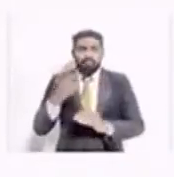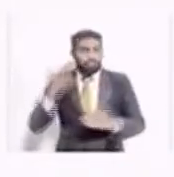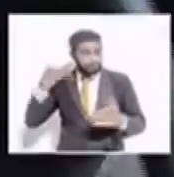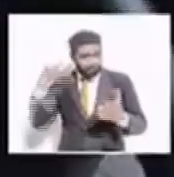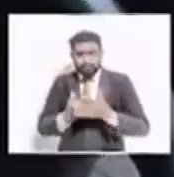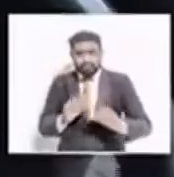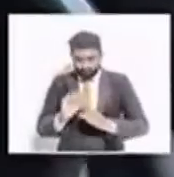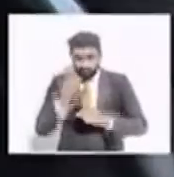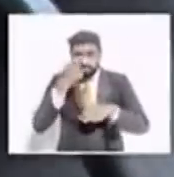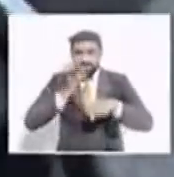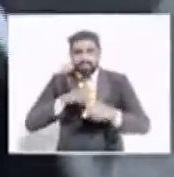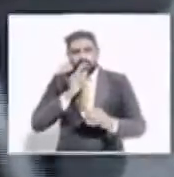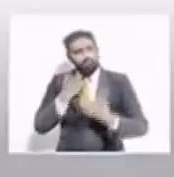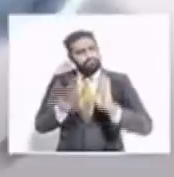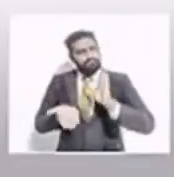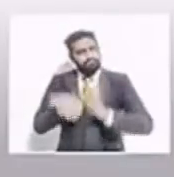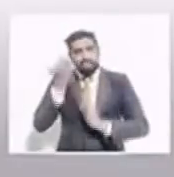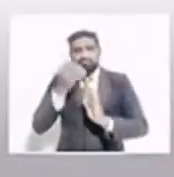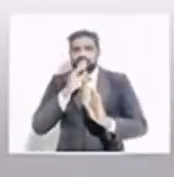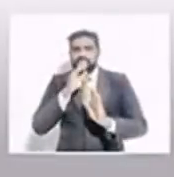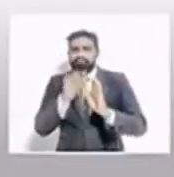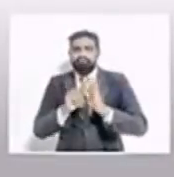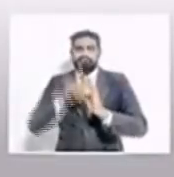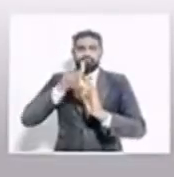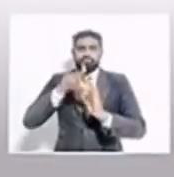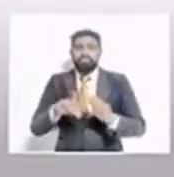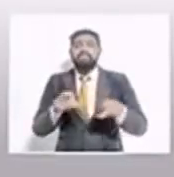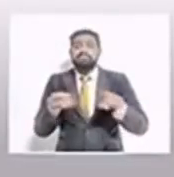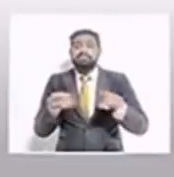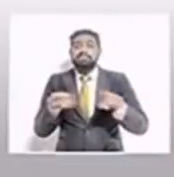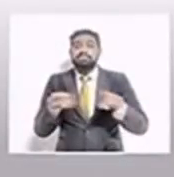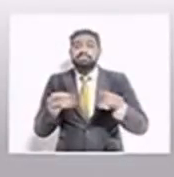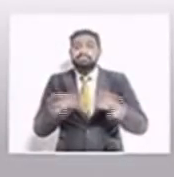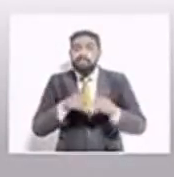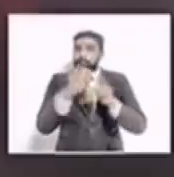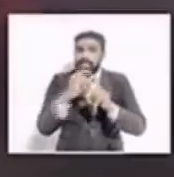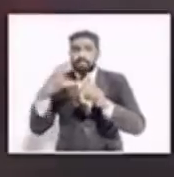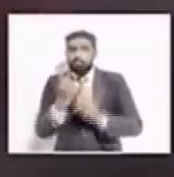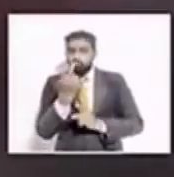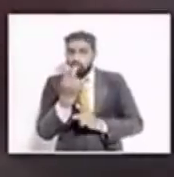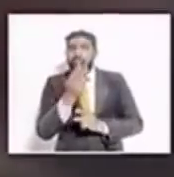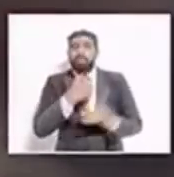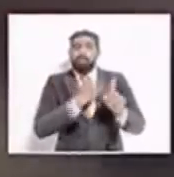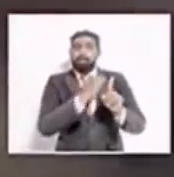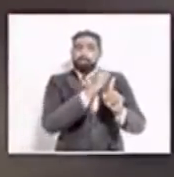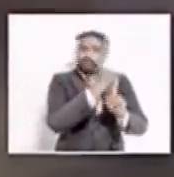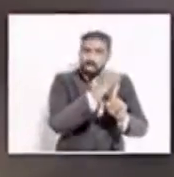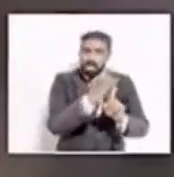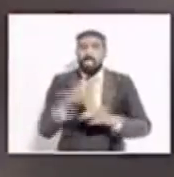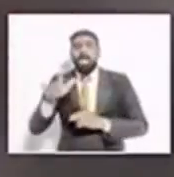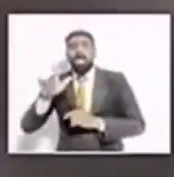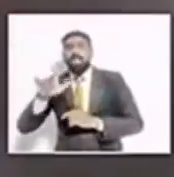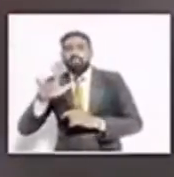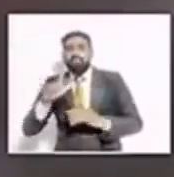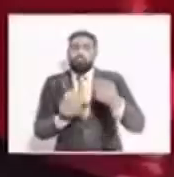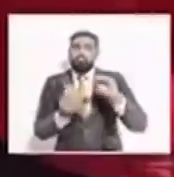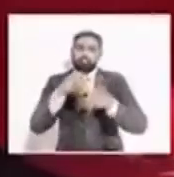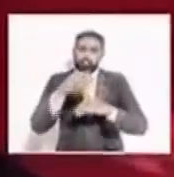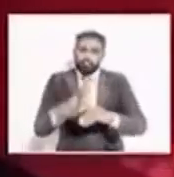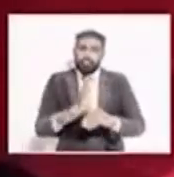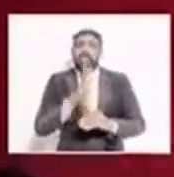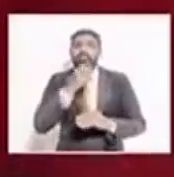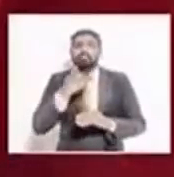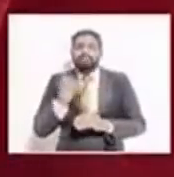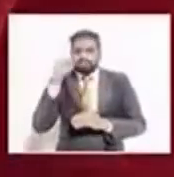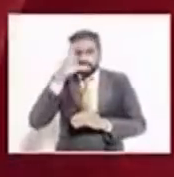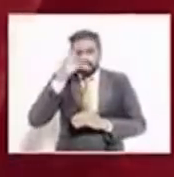IOC increased petrol and diesel prices by 50 and 75 rupees with effect from midnight yesterday. Accordingly,